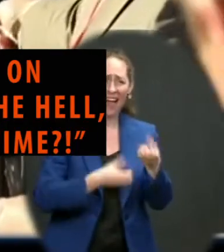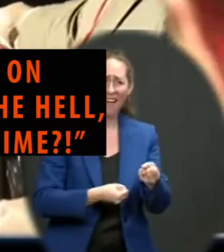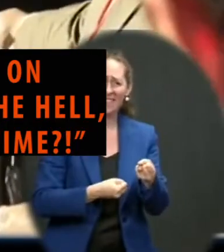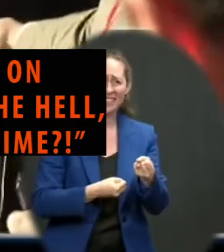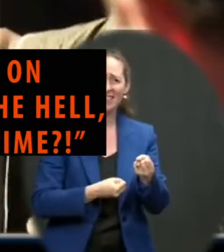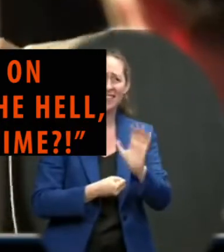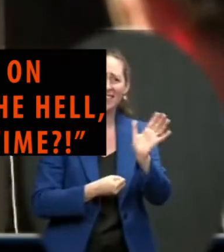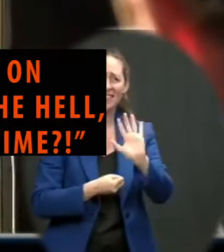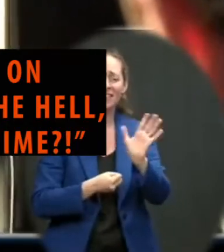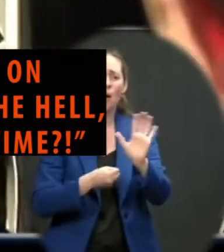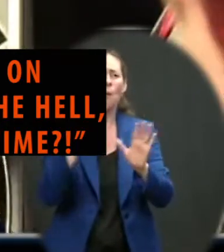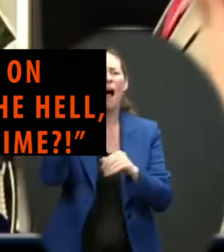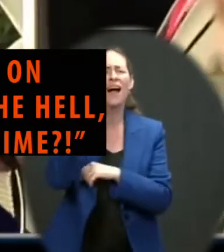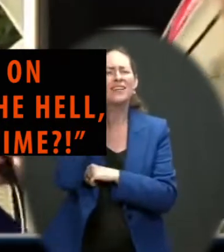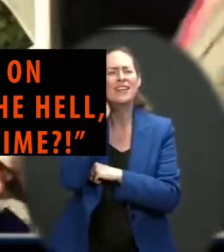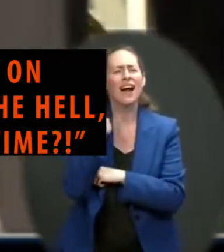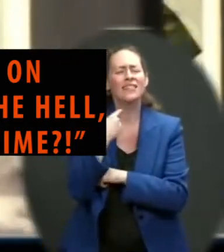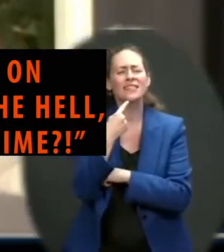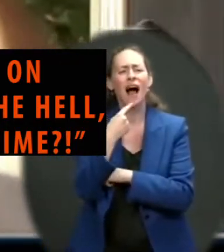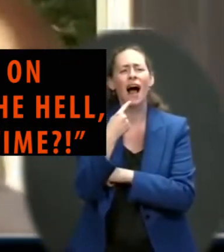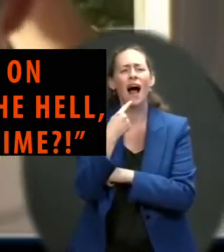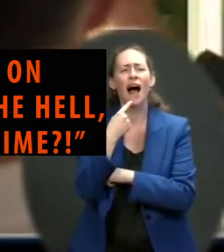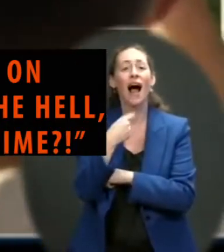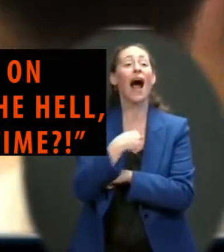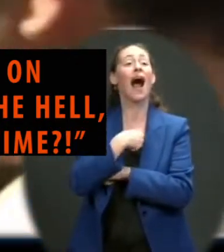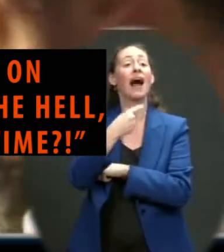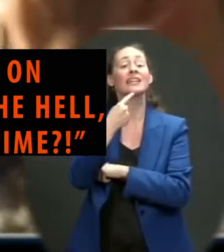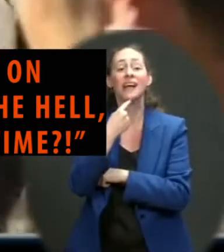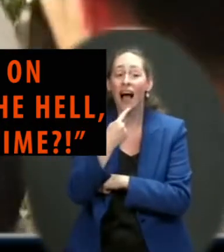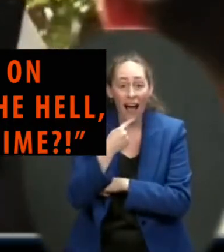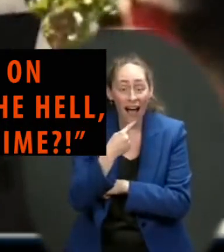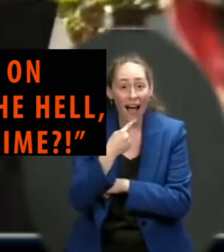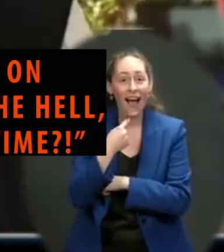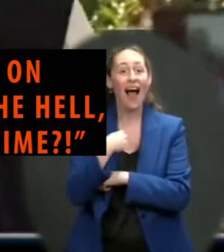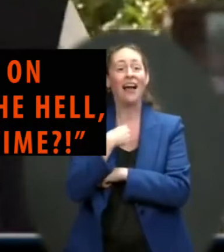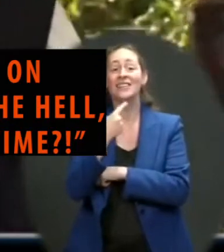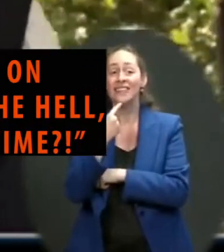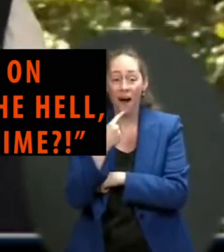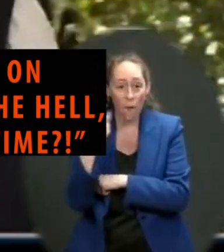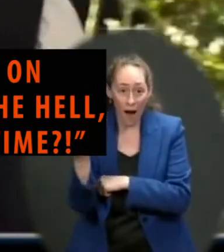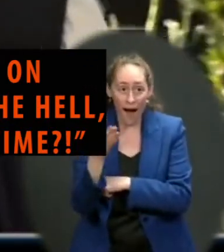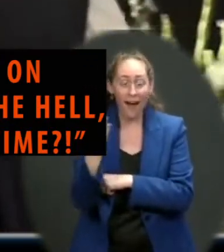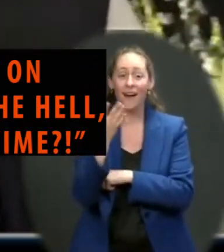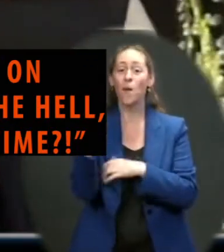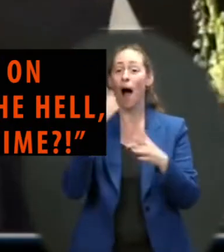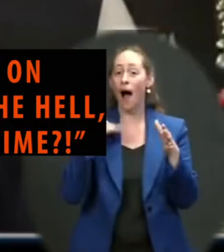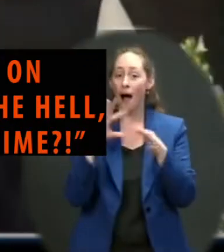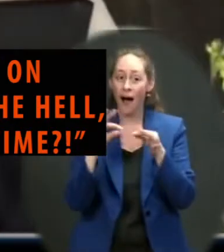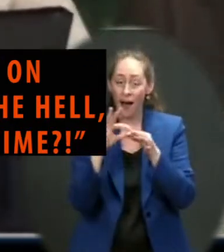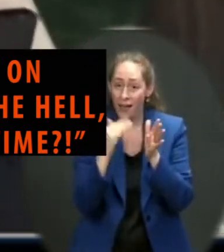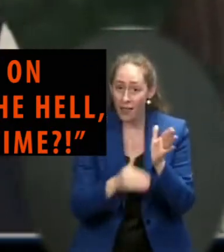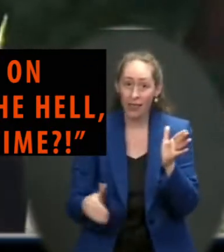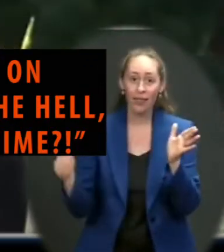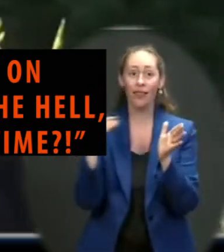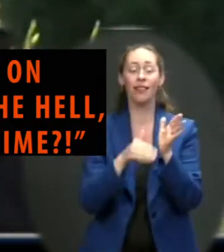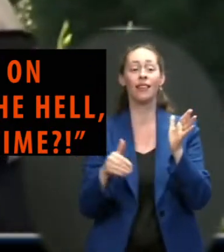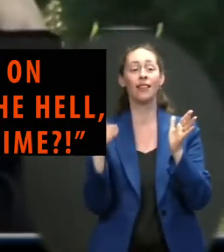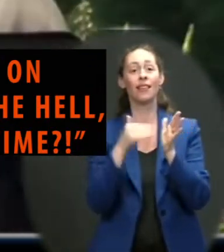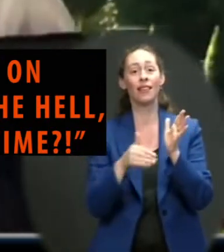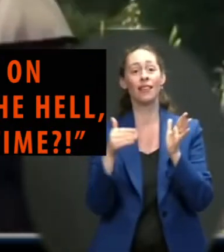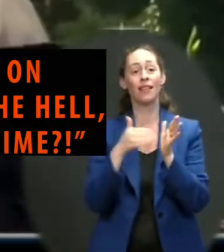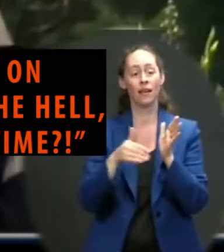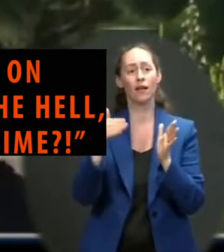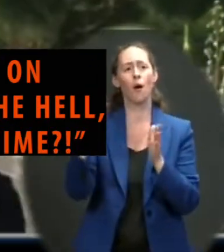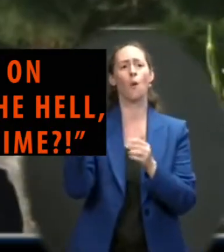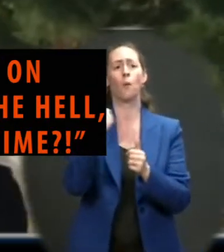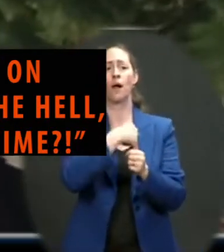say I was confident? You said in the next 6 months I said what I said was, I said what will change your